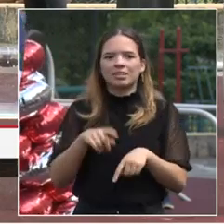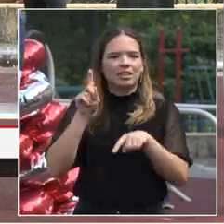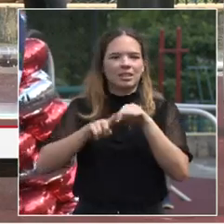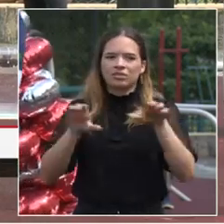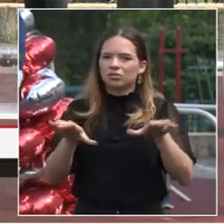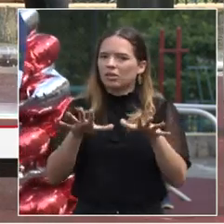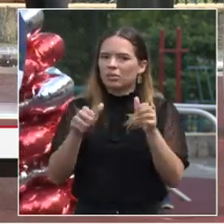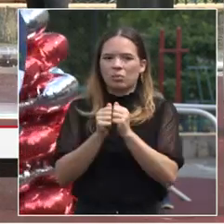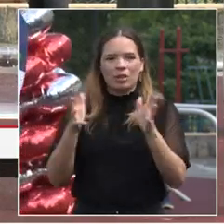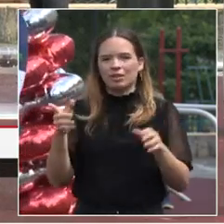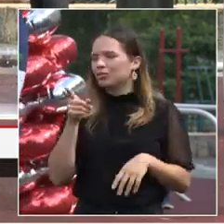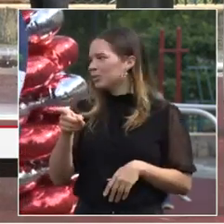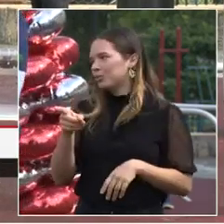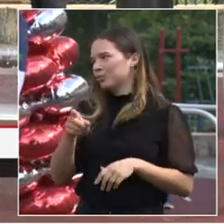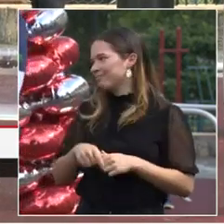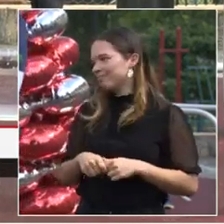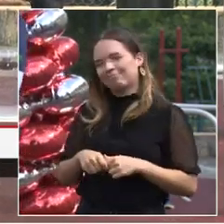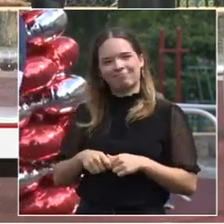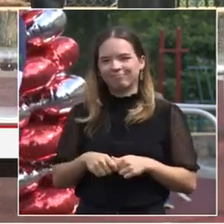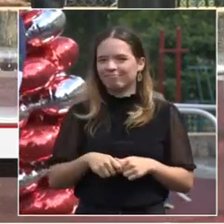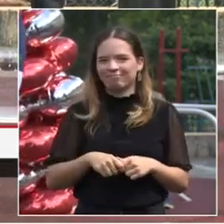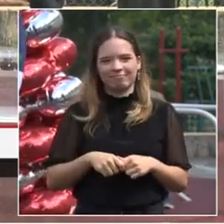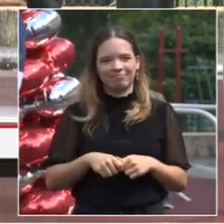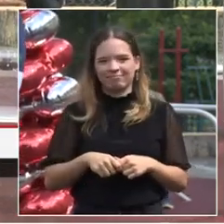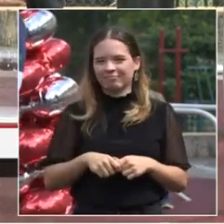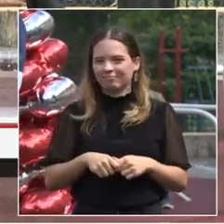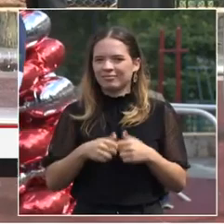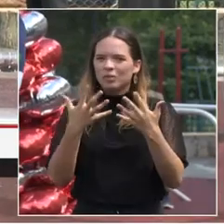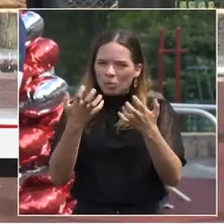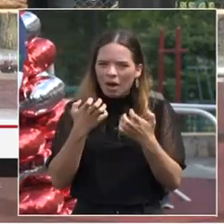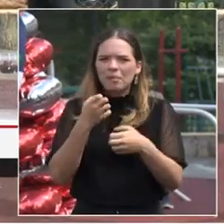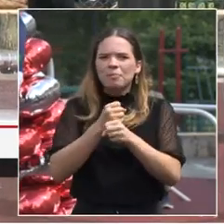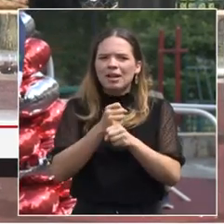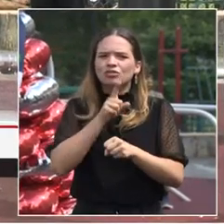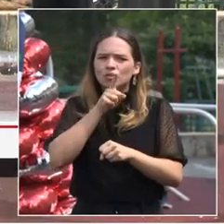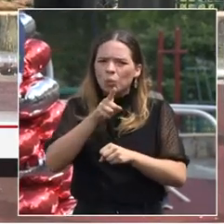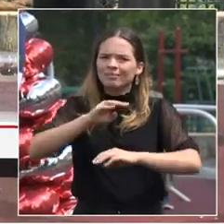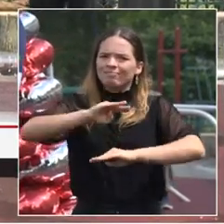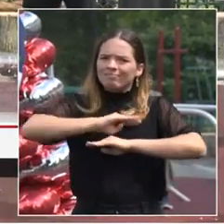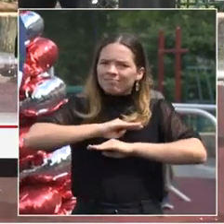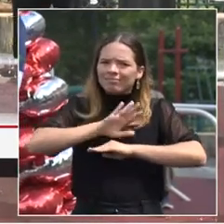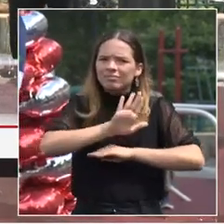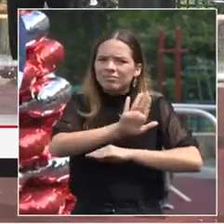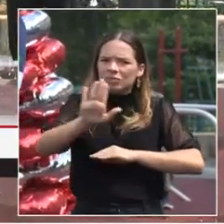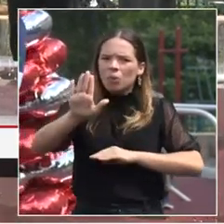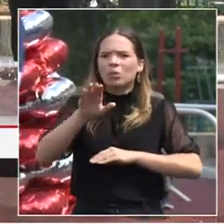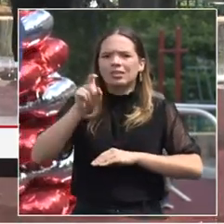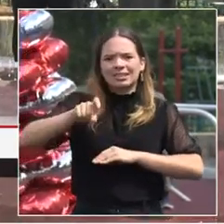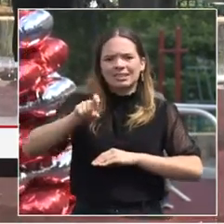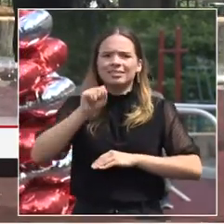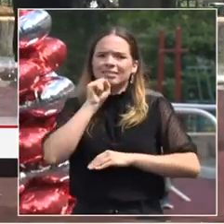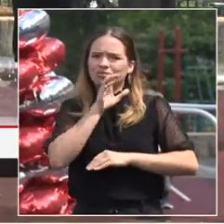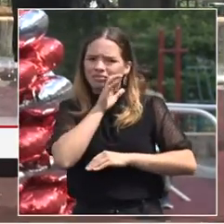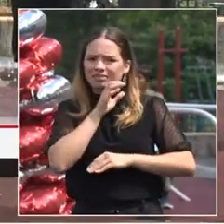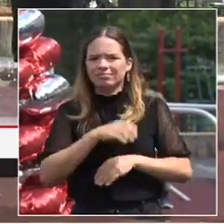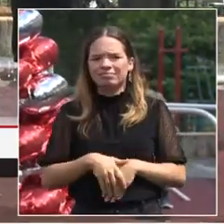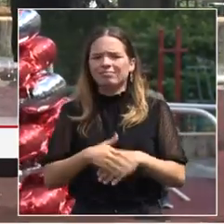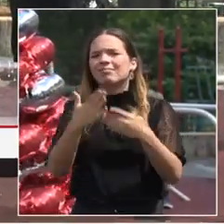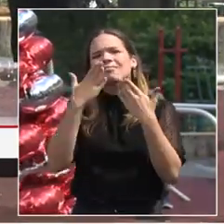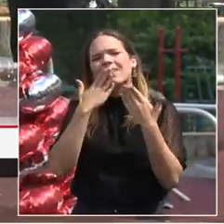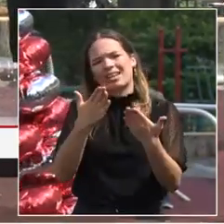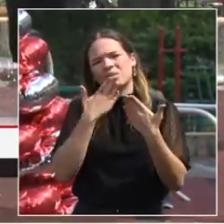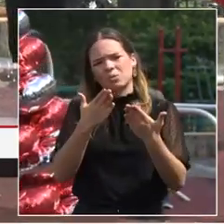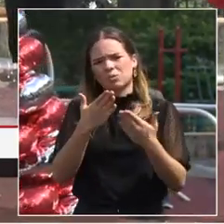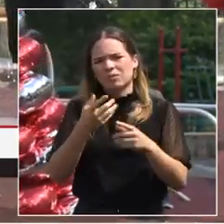always stood up and met the need for our seniors in our community. So when I say today we are grateful for you, I mean it on behalf of myself, but